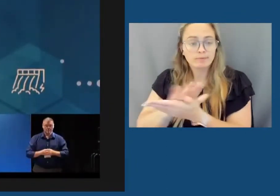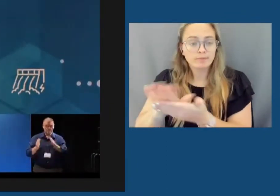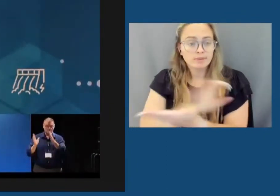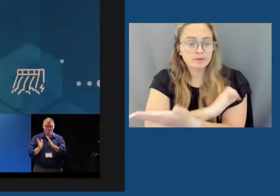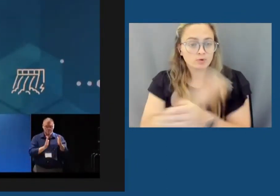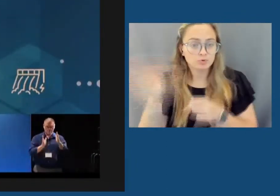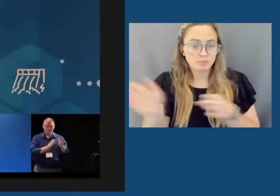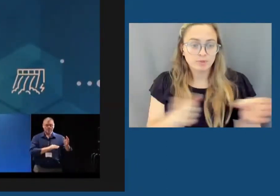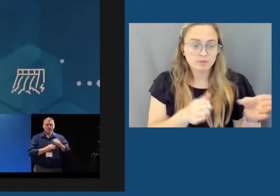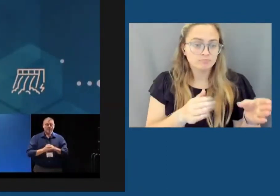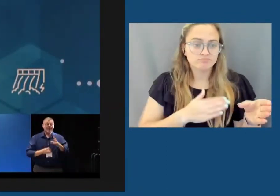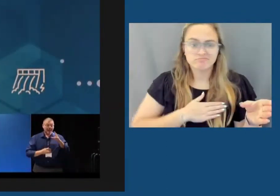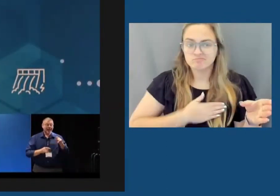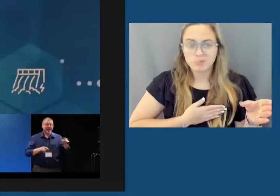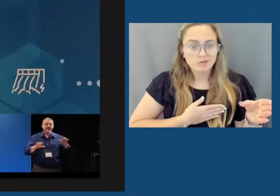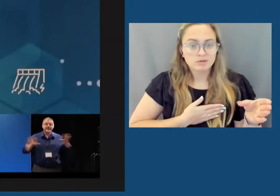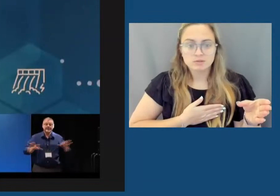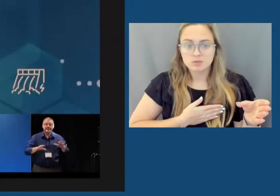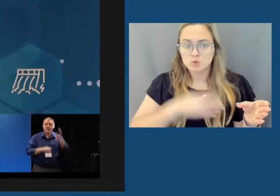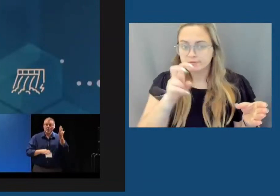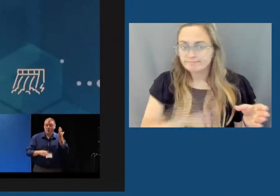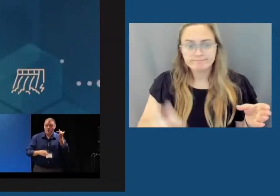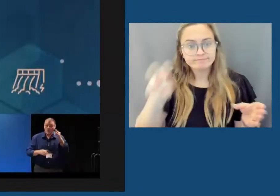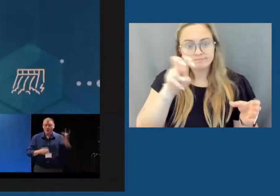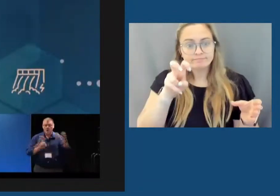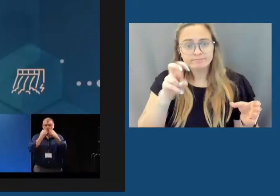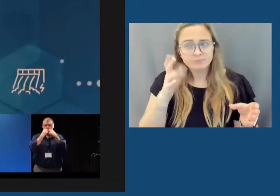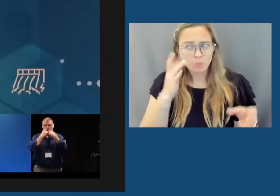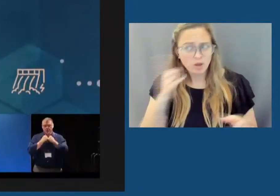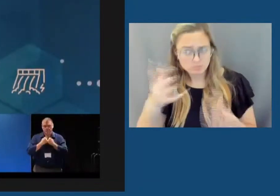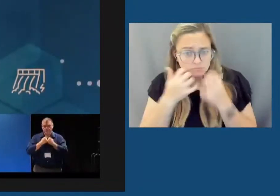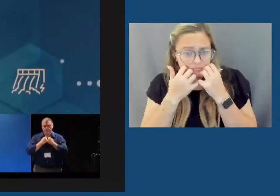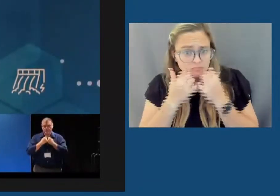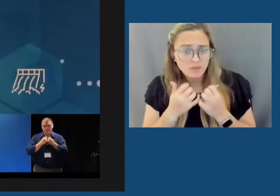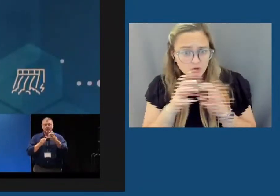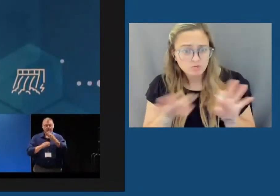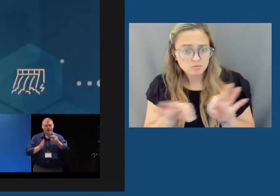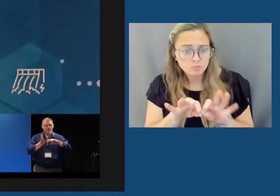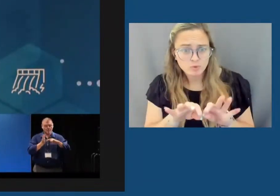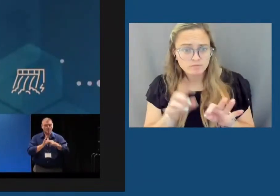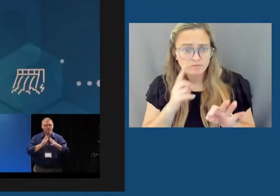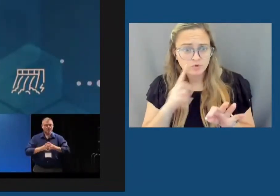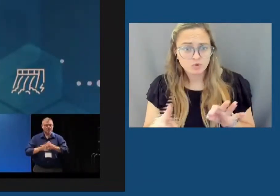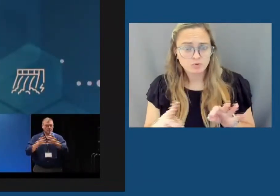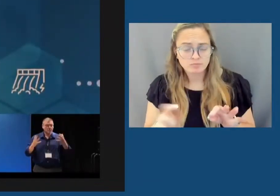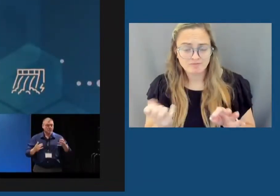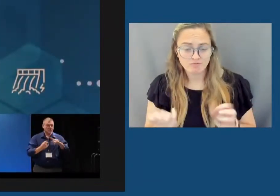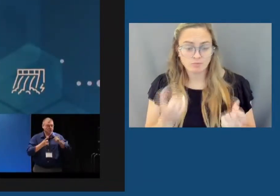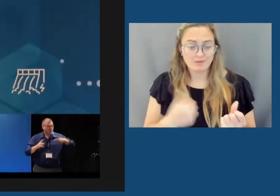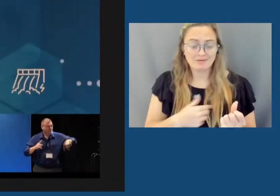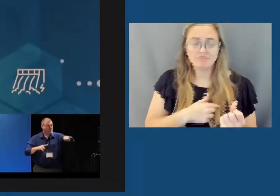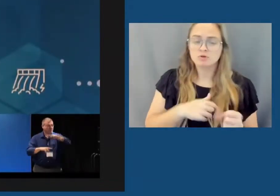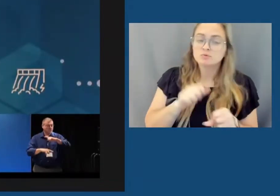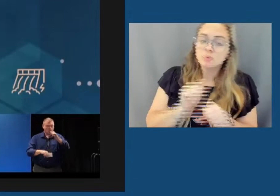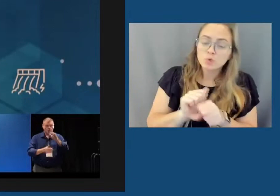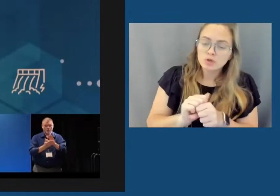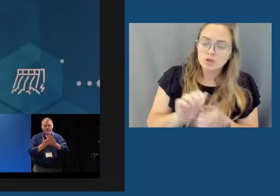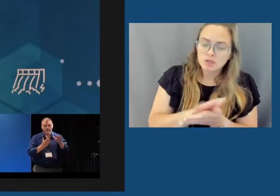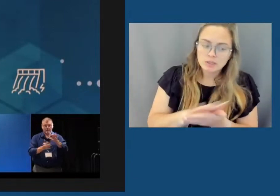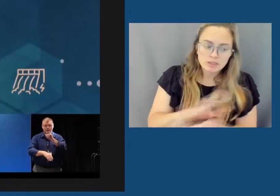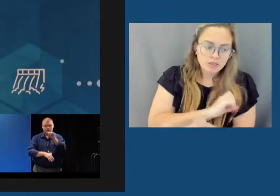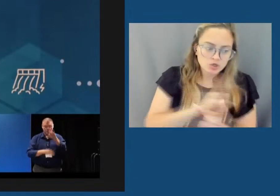plans. And she did this because she cared, and it meant an awful lot to those of us that have been working on clean energy.